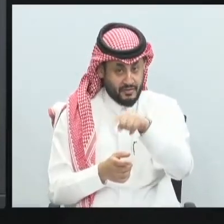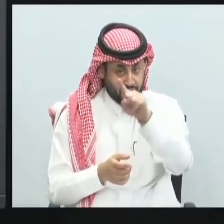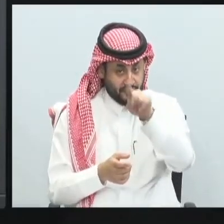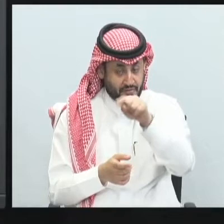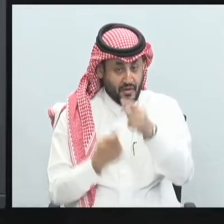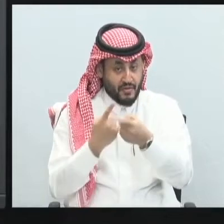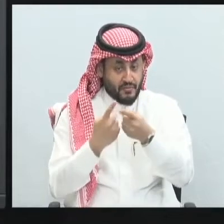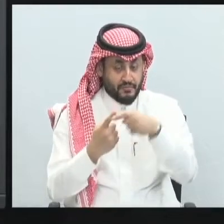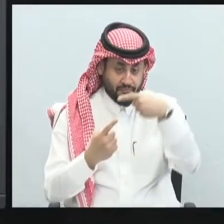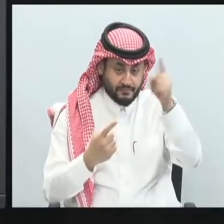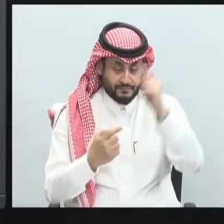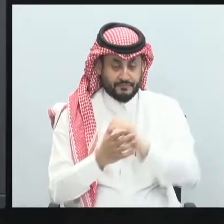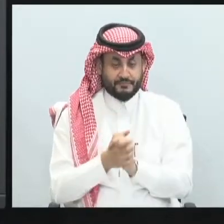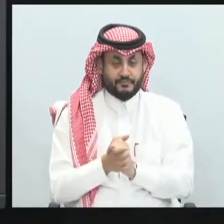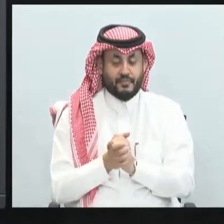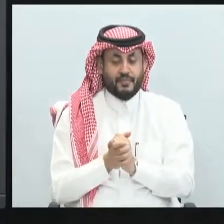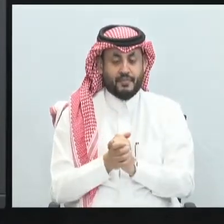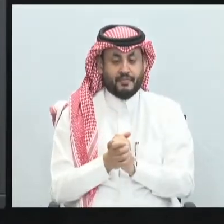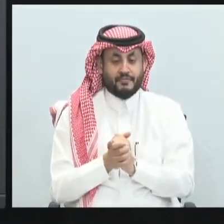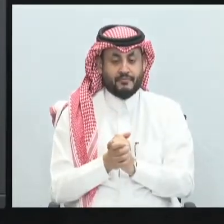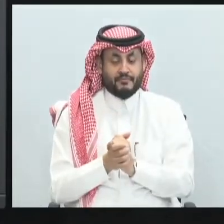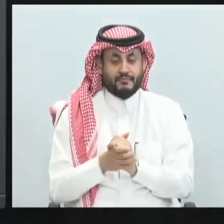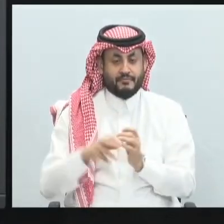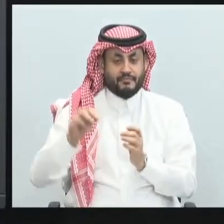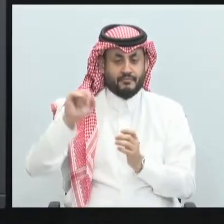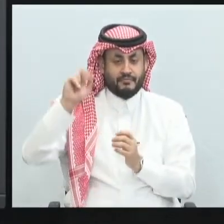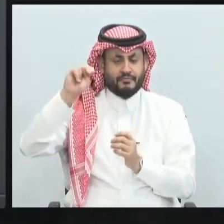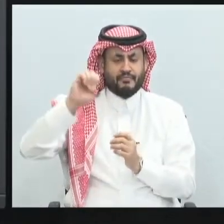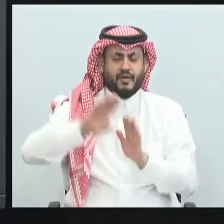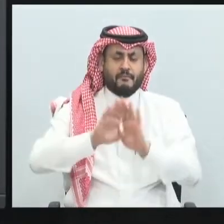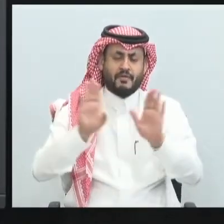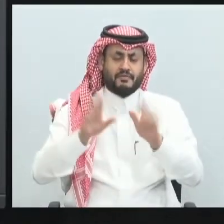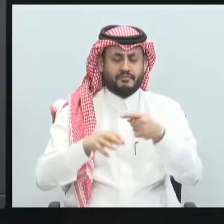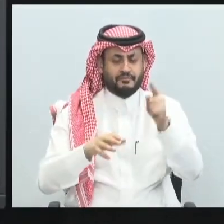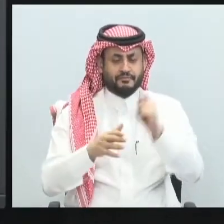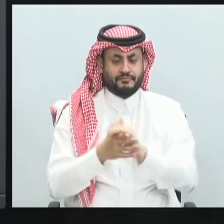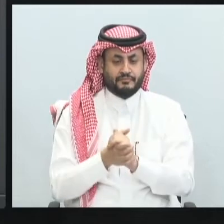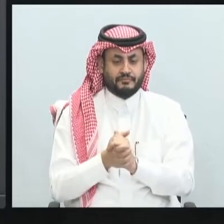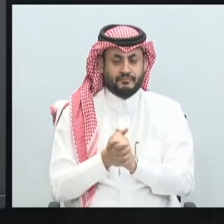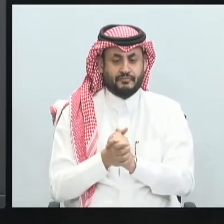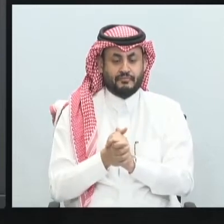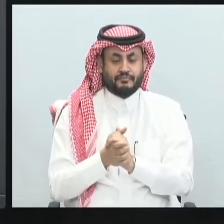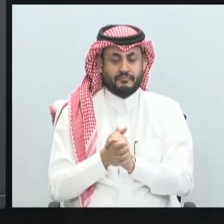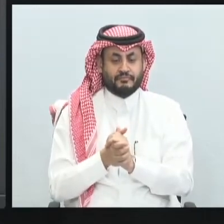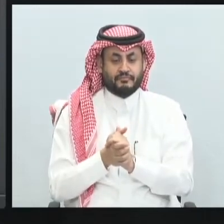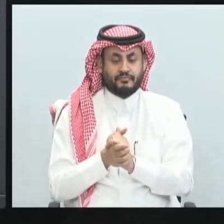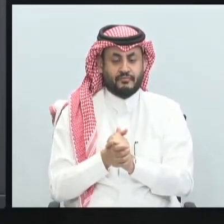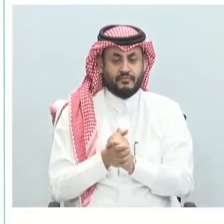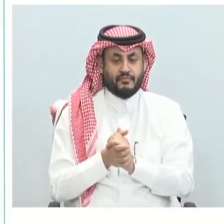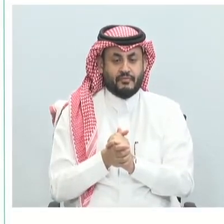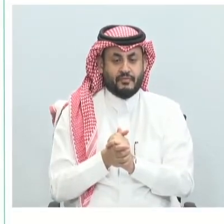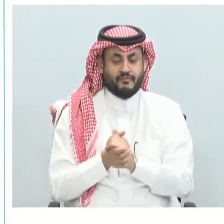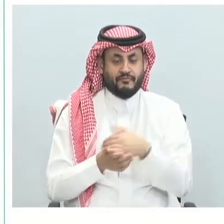So we have mine here, and we don't use any words after that accent. So it's mine. That's correct.